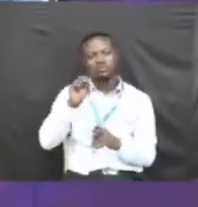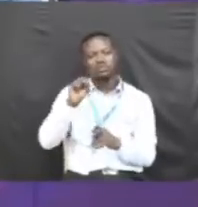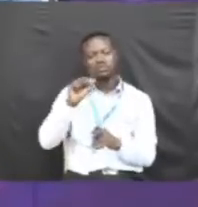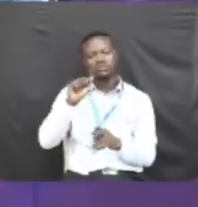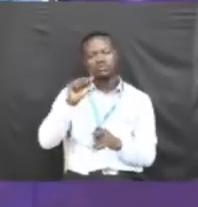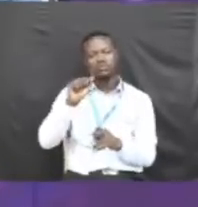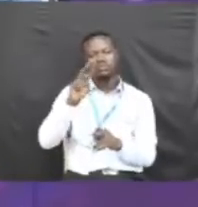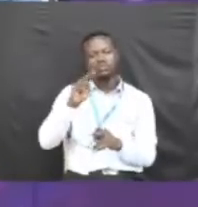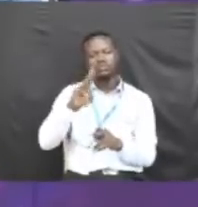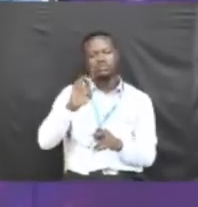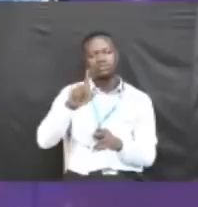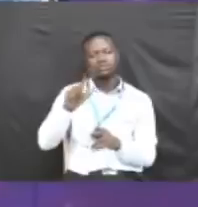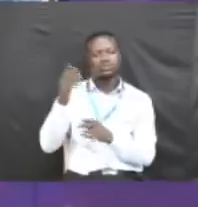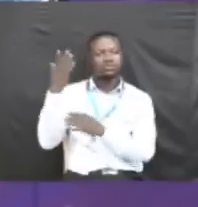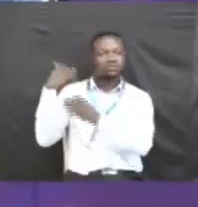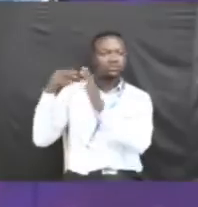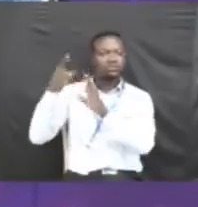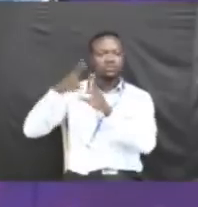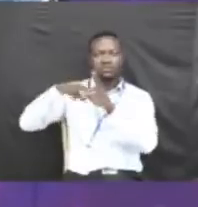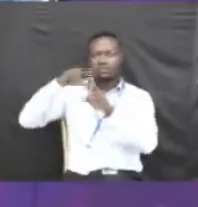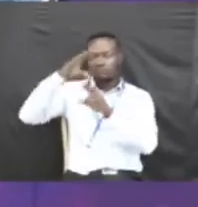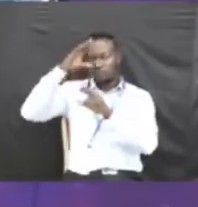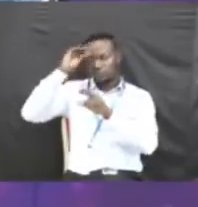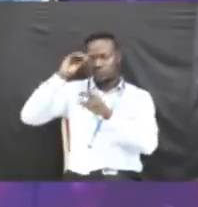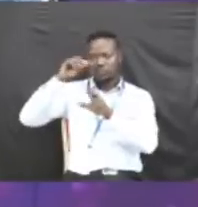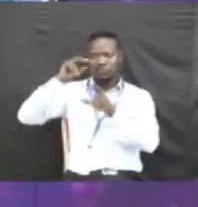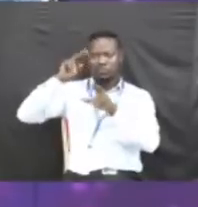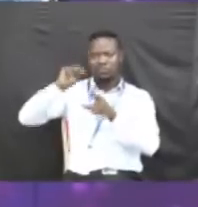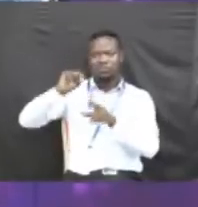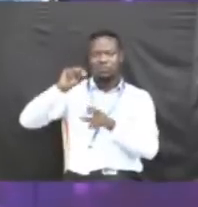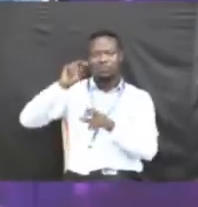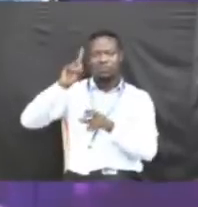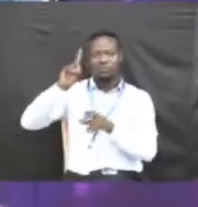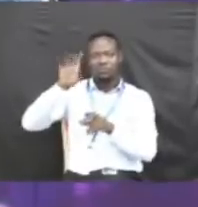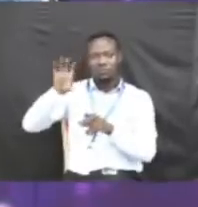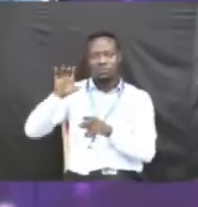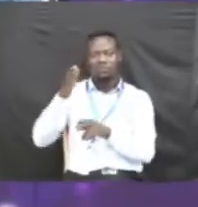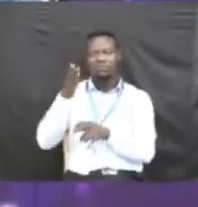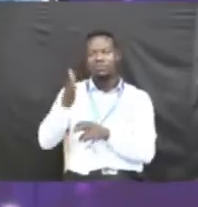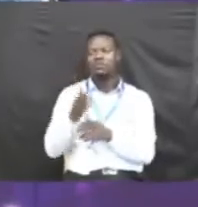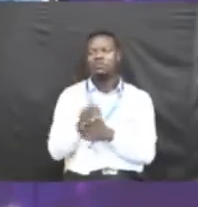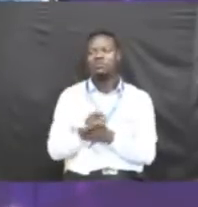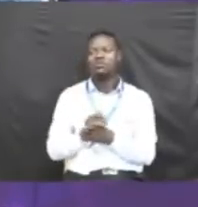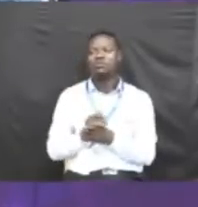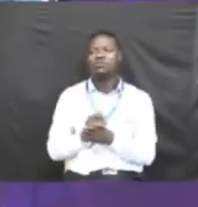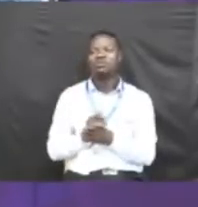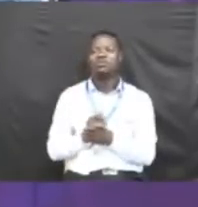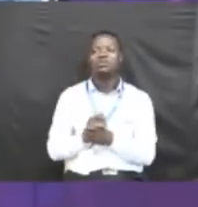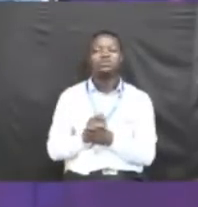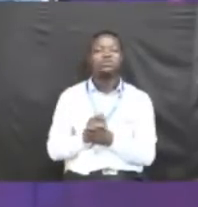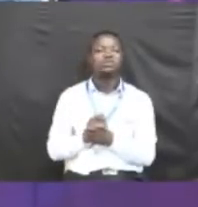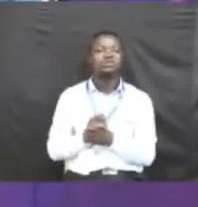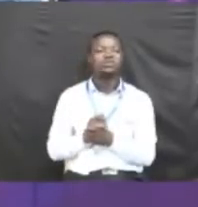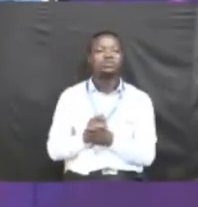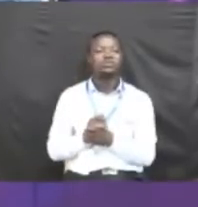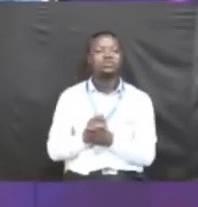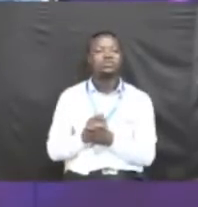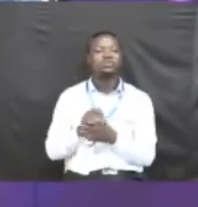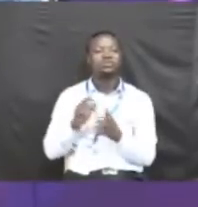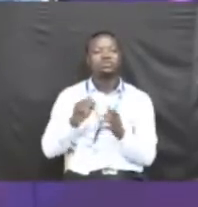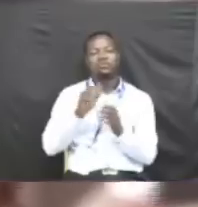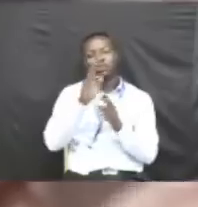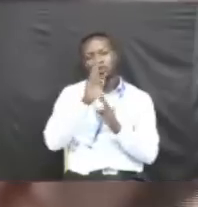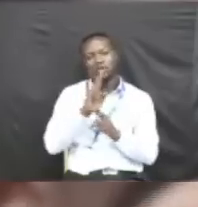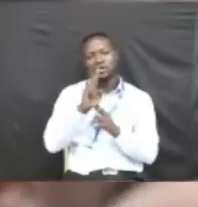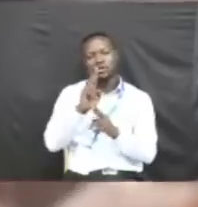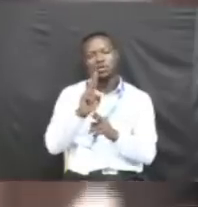Swamp of former chairman NDC is also in our midst. Honorable Ahmed Ibrahim